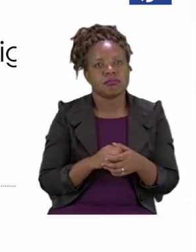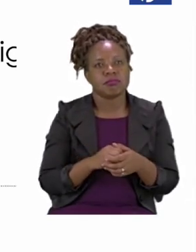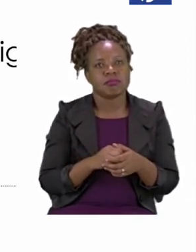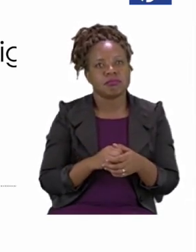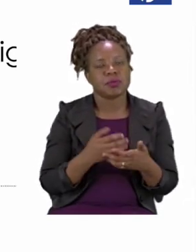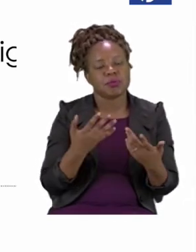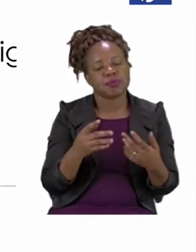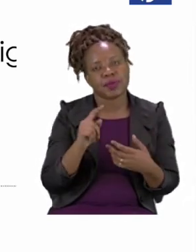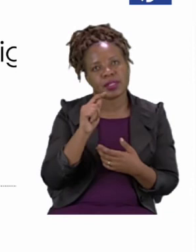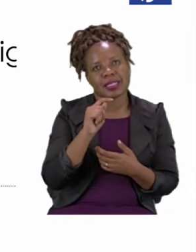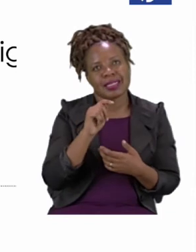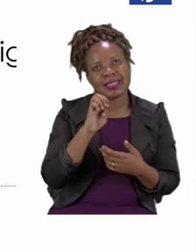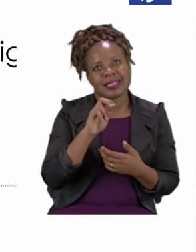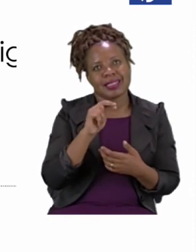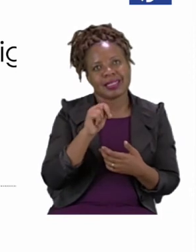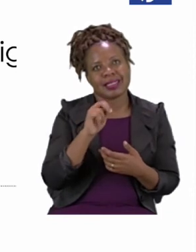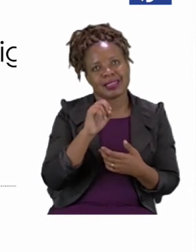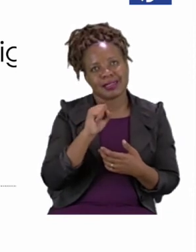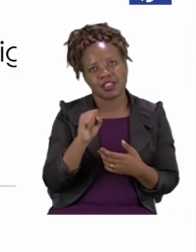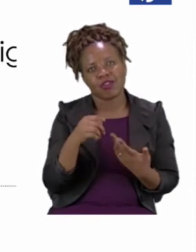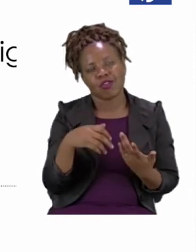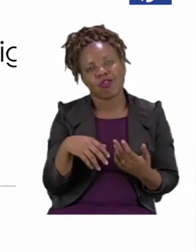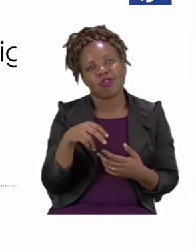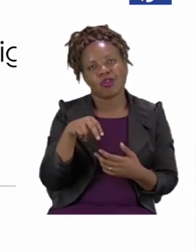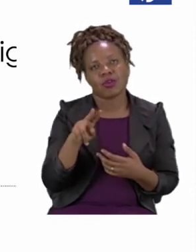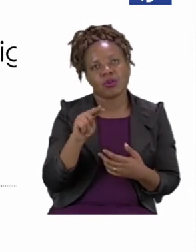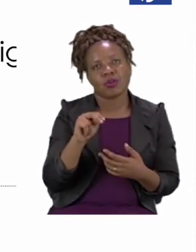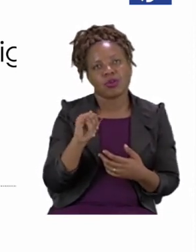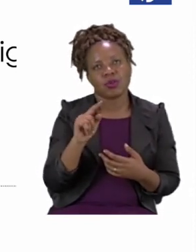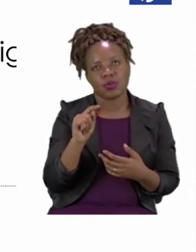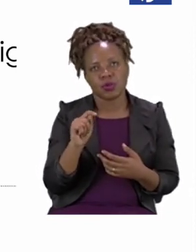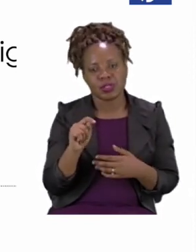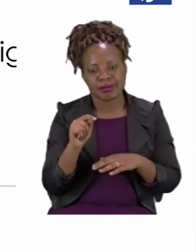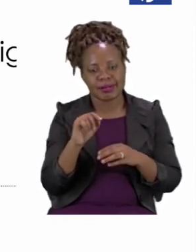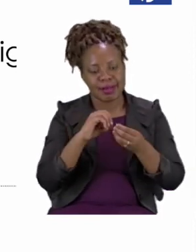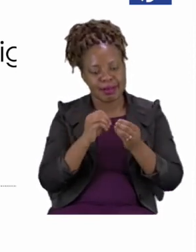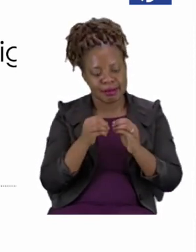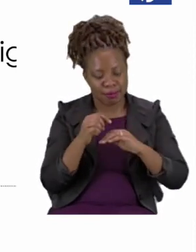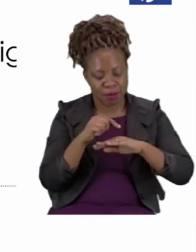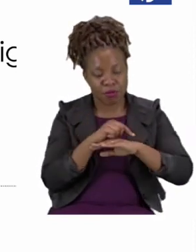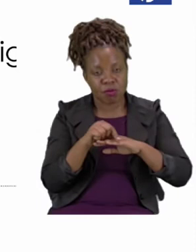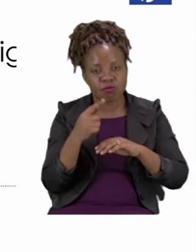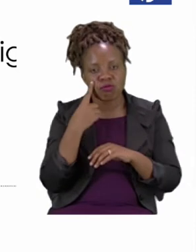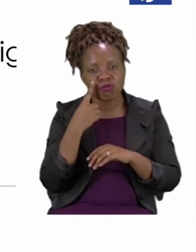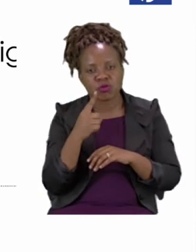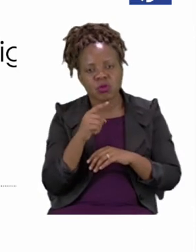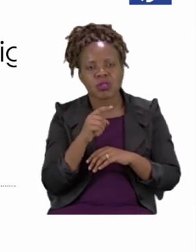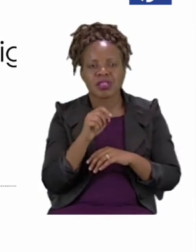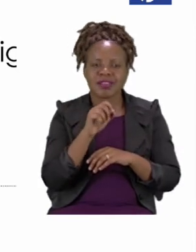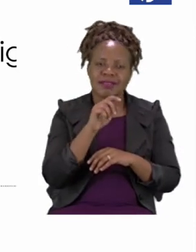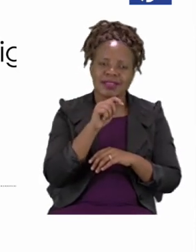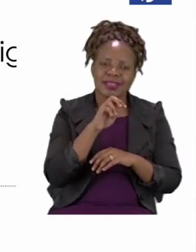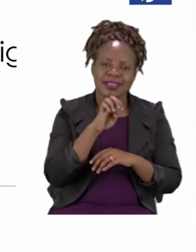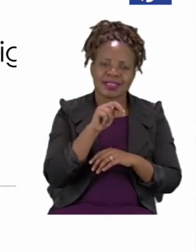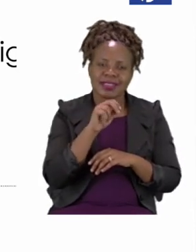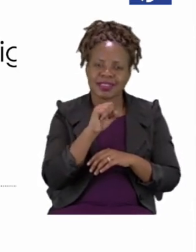tens or a units that has been underlined. Now our key trick here is